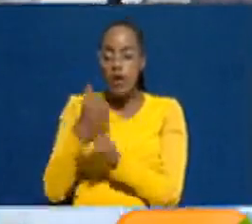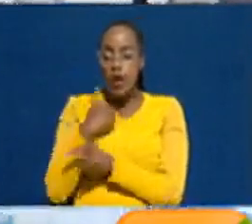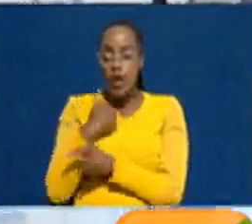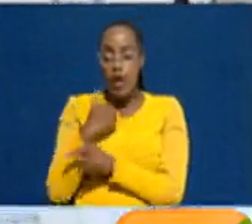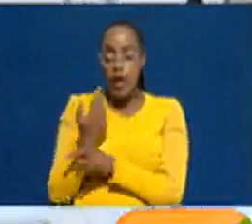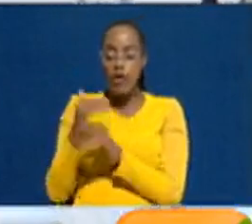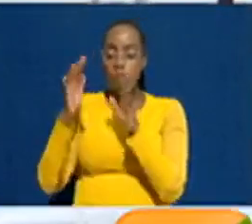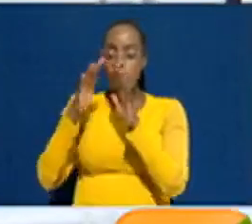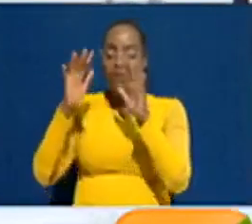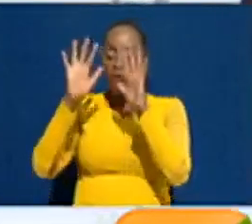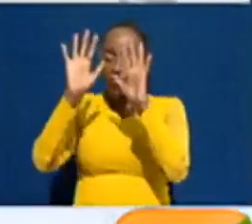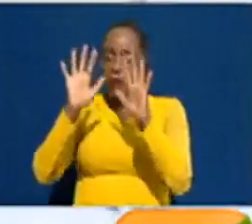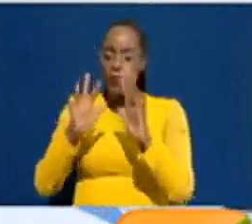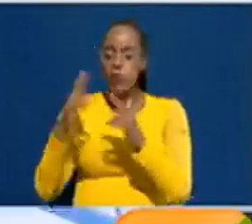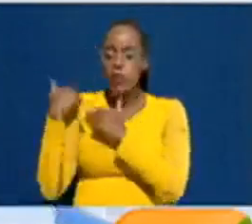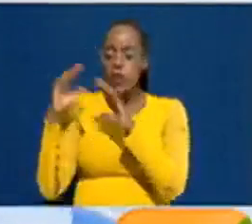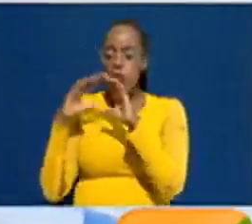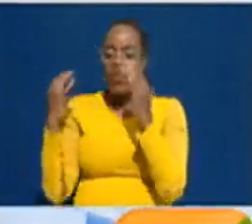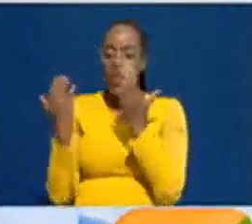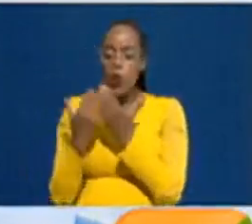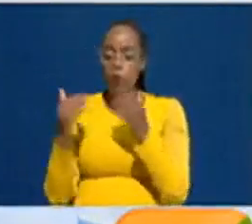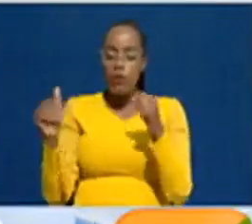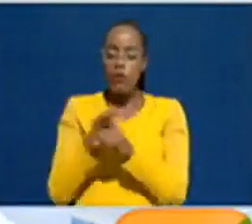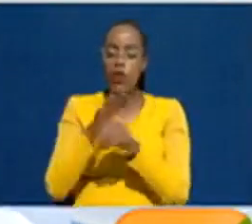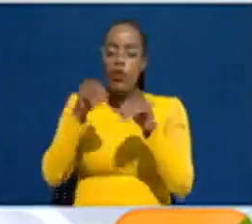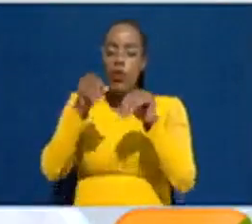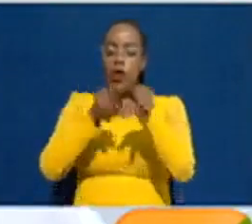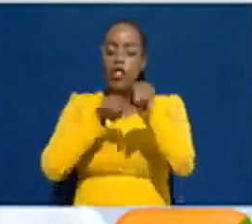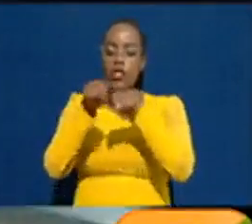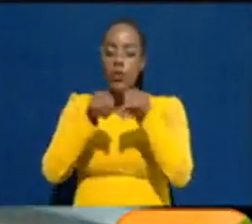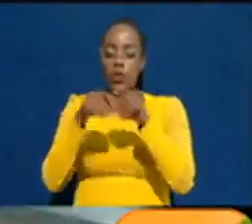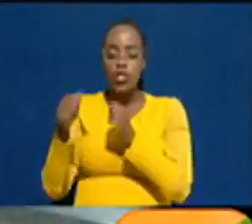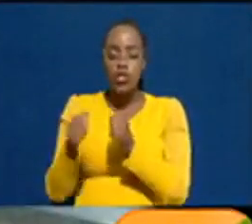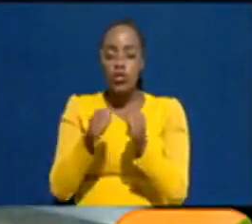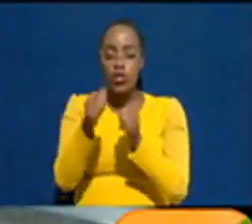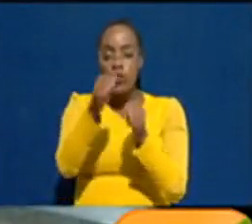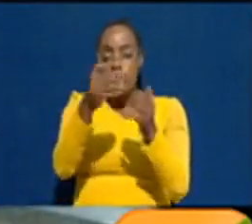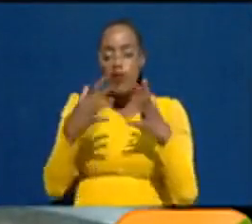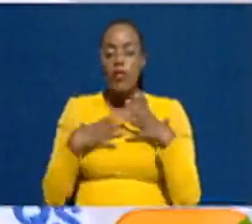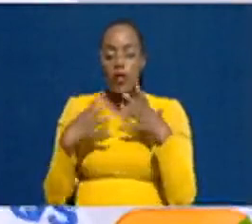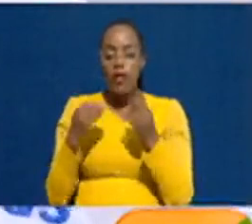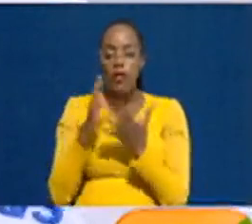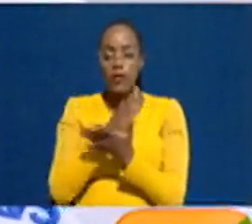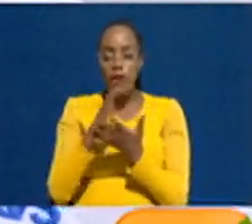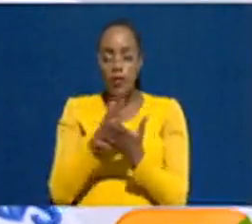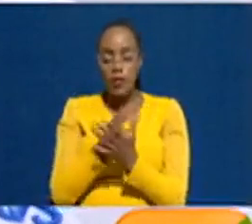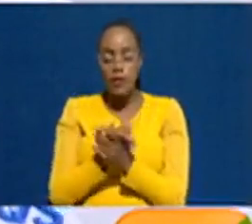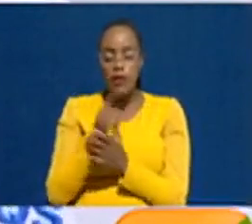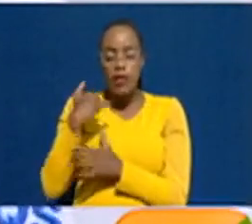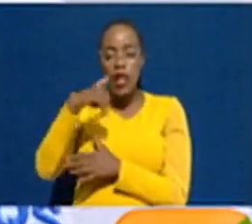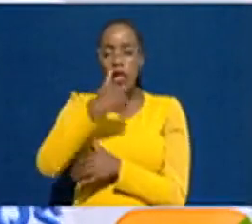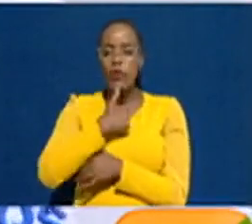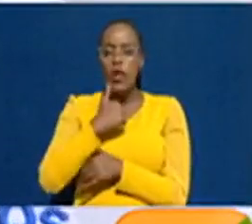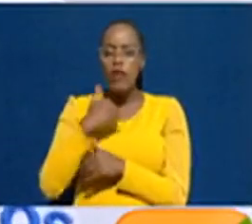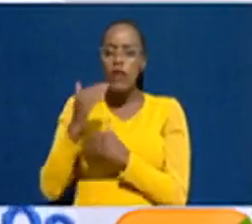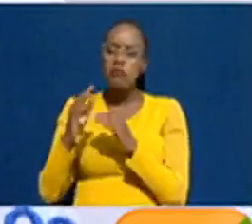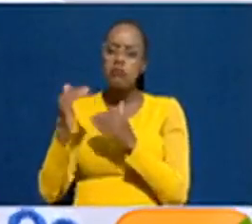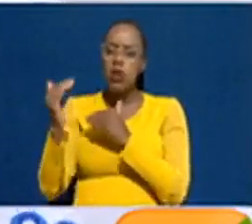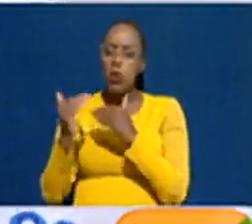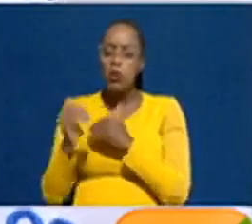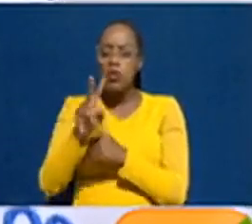playing a pivotal role in the global comprehensive quality control strategy in the health sector. We have served close to